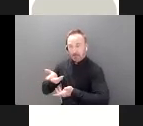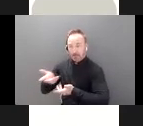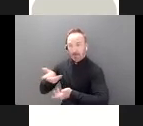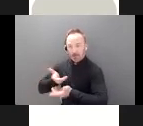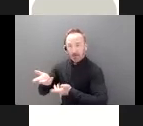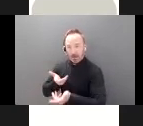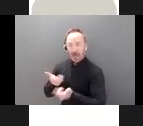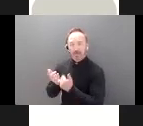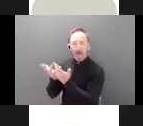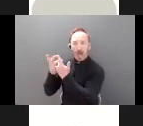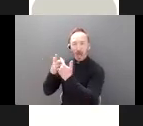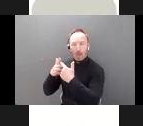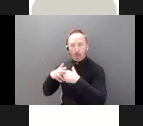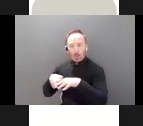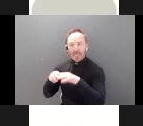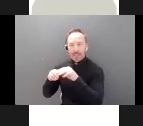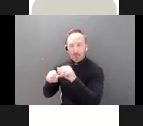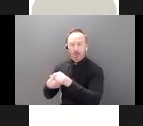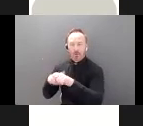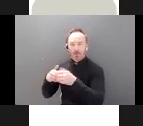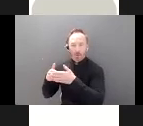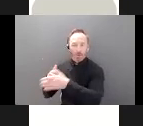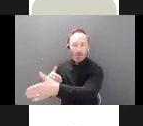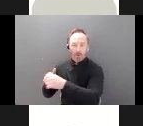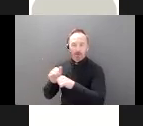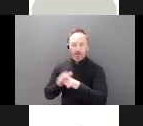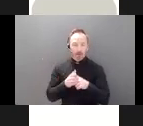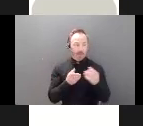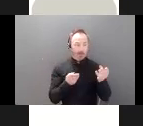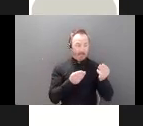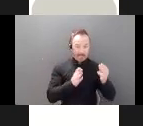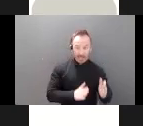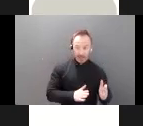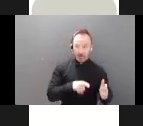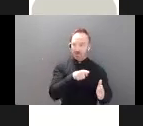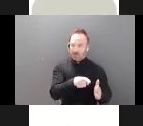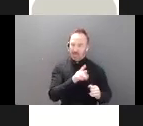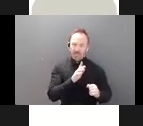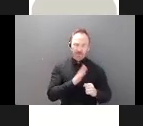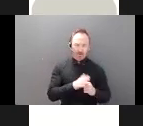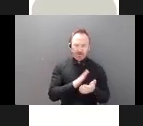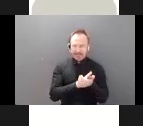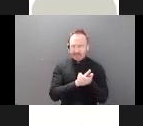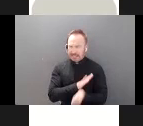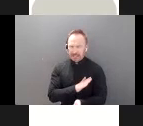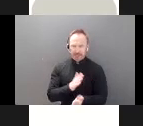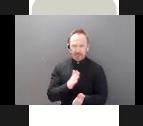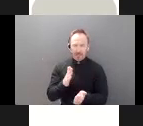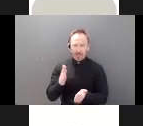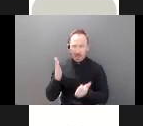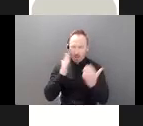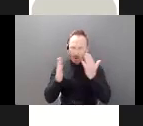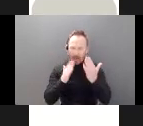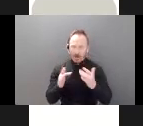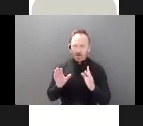mediation to step in, a mediator who knows the nuances of family dynamics, hurt,